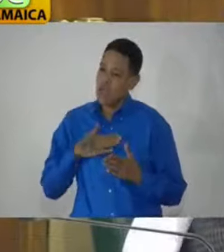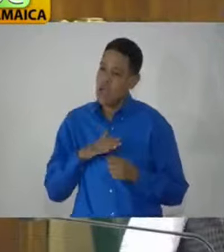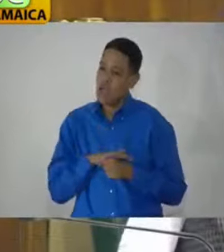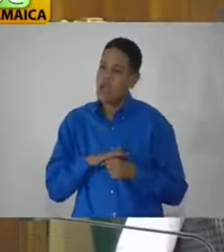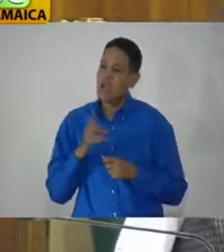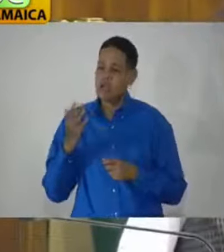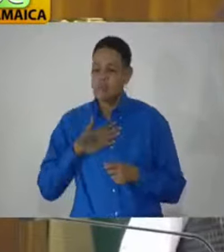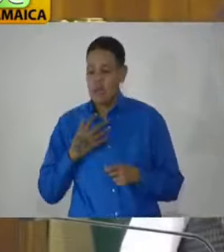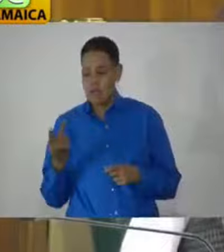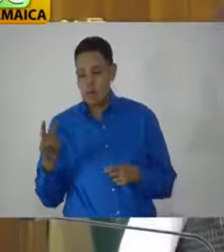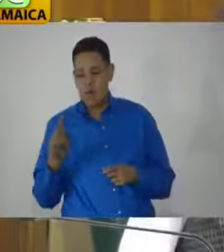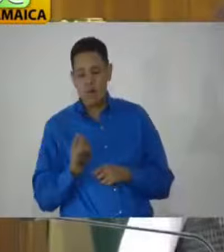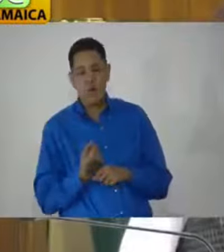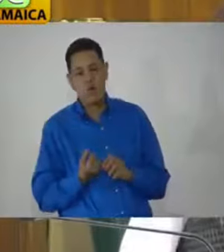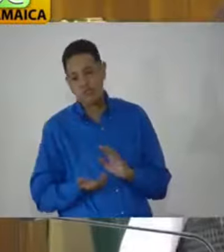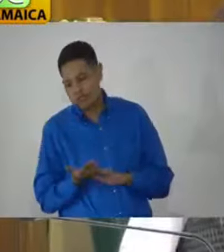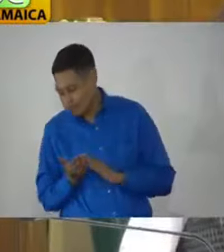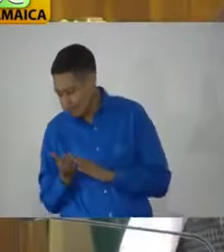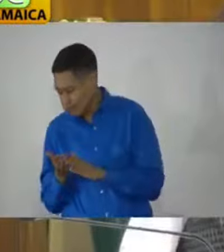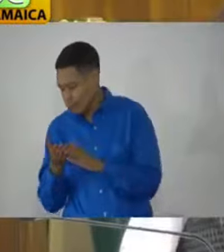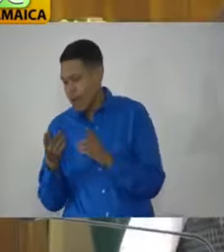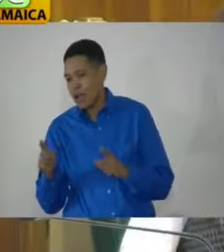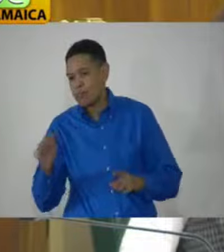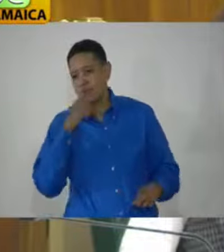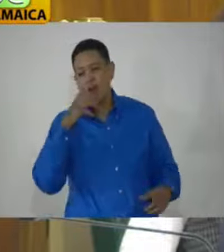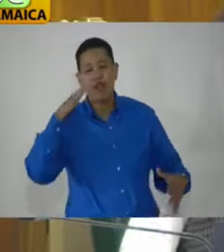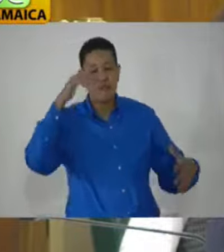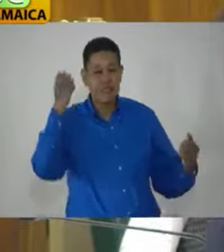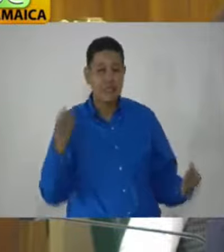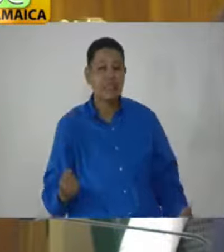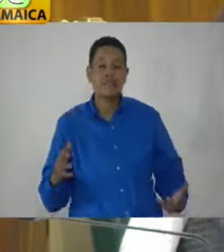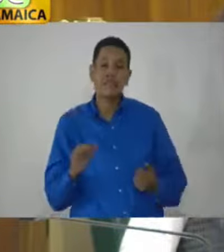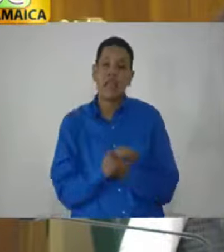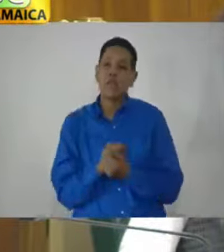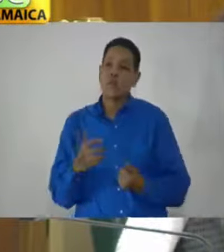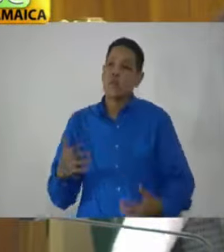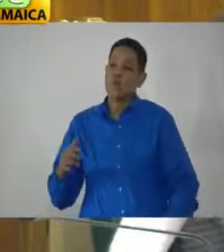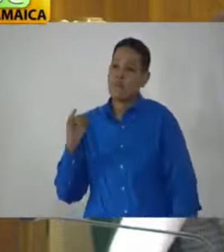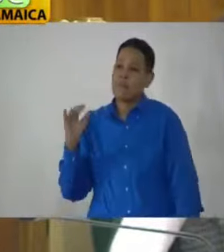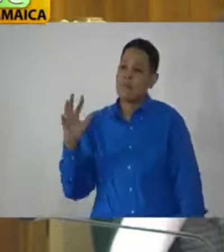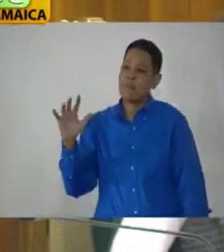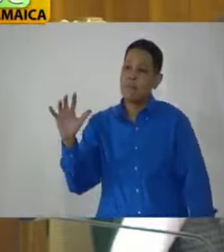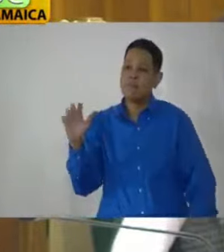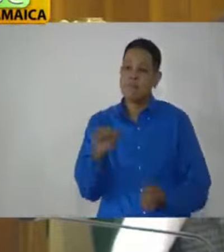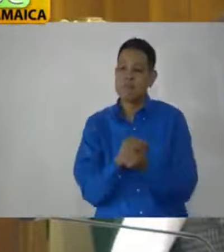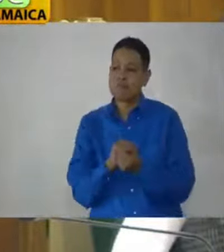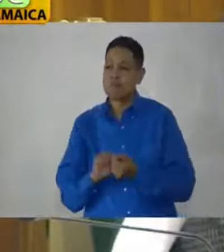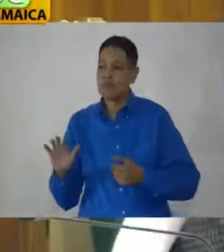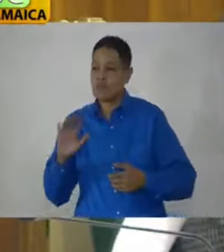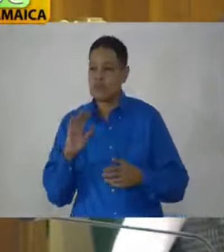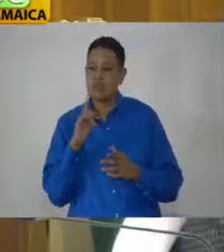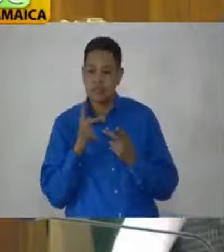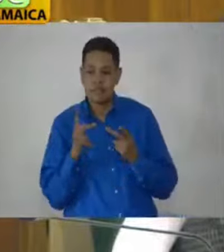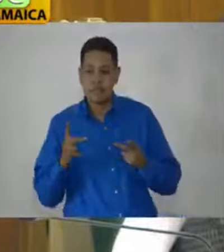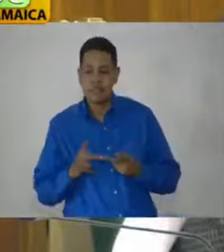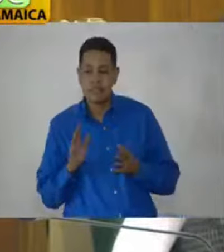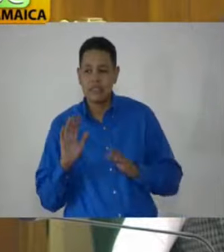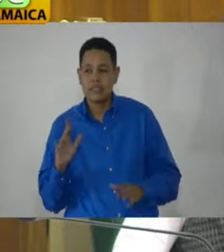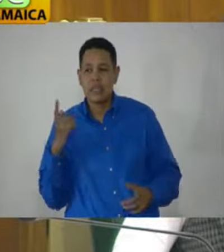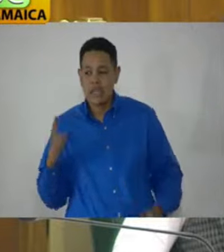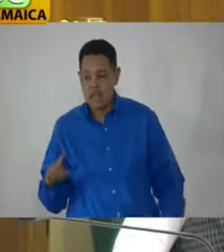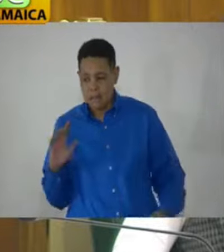Minister, and he suffered significant damage to his facility,